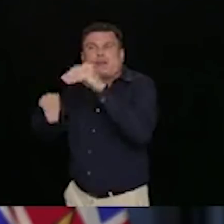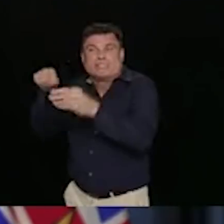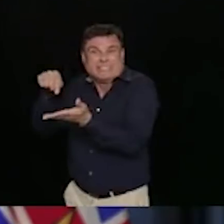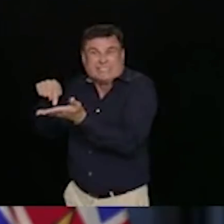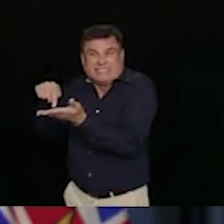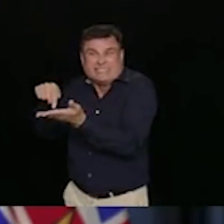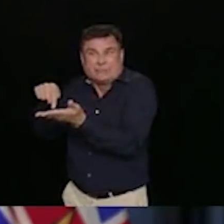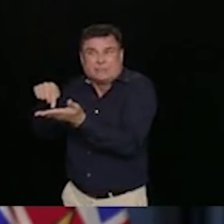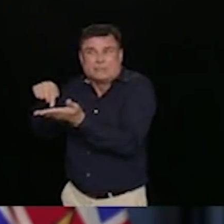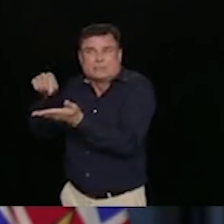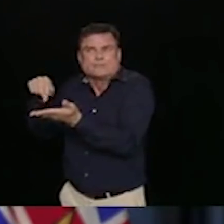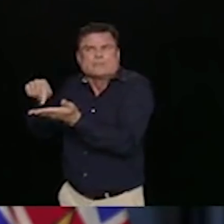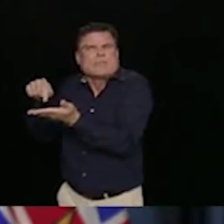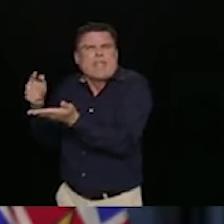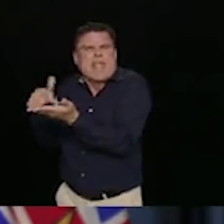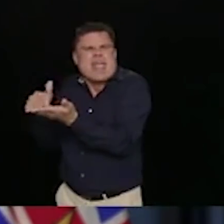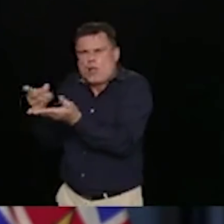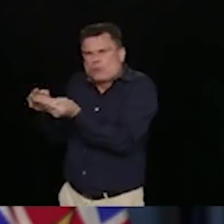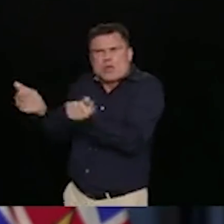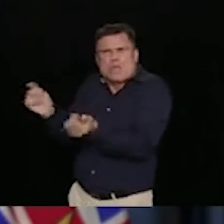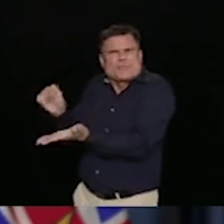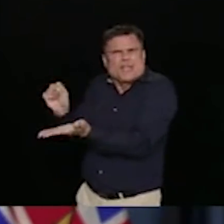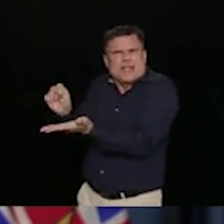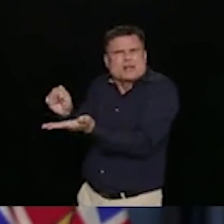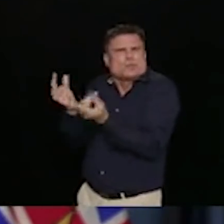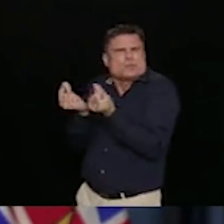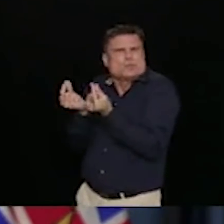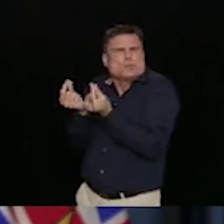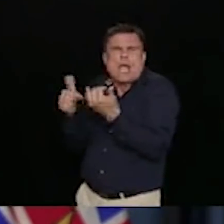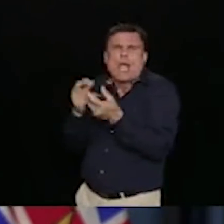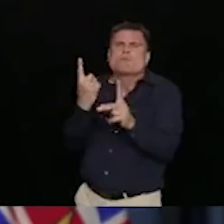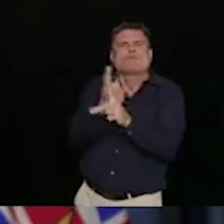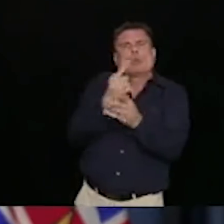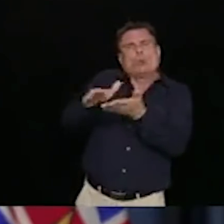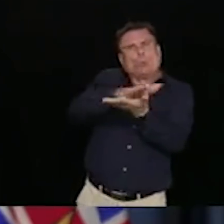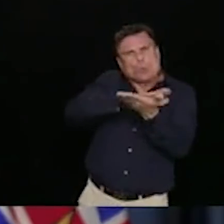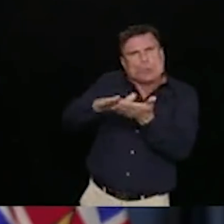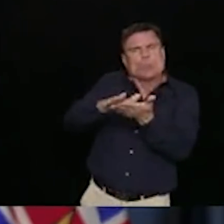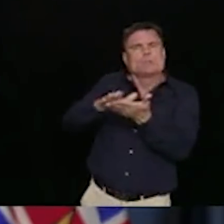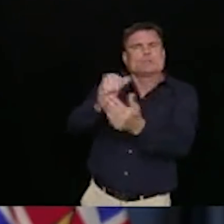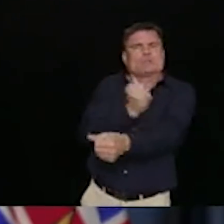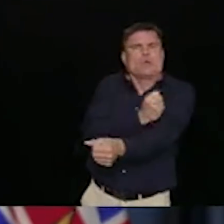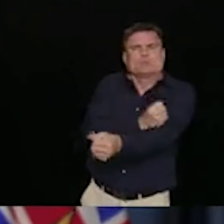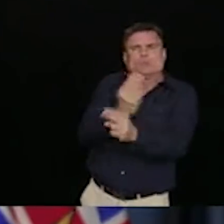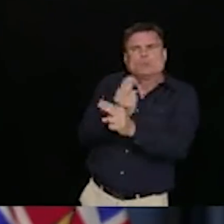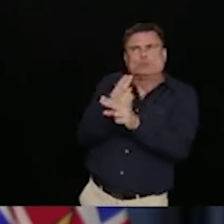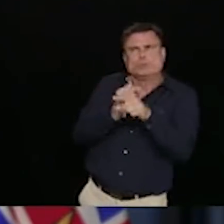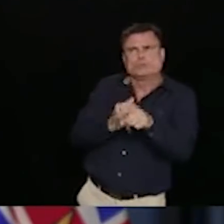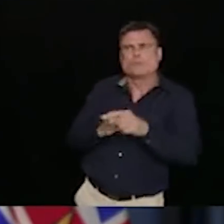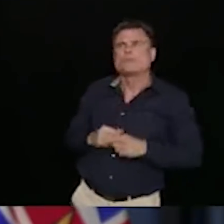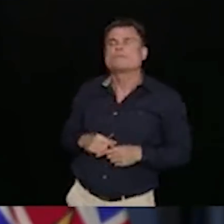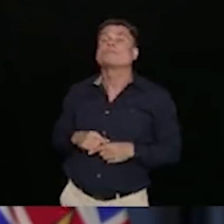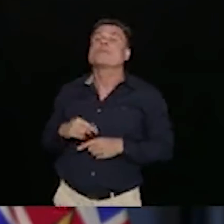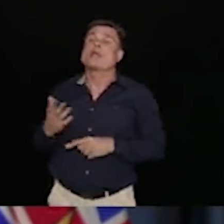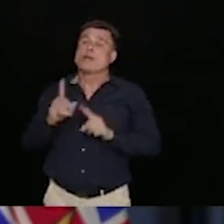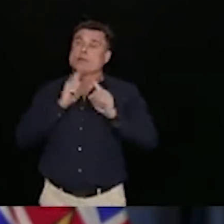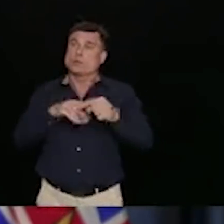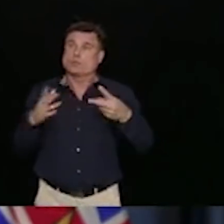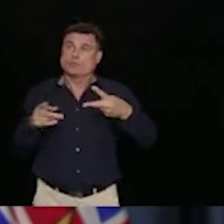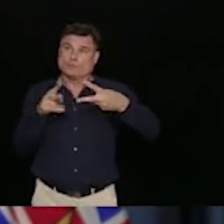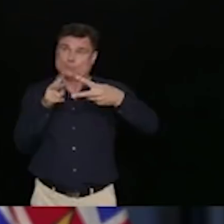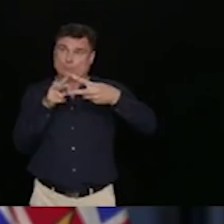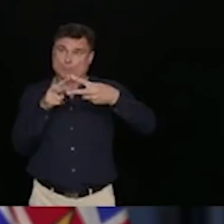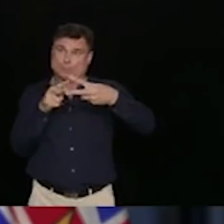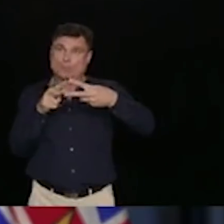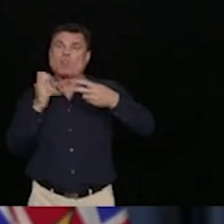how do you fix that? Is there a plan to address that specifically, or what can be done about that? Well, alternative therapies have been underway in